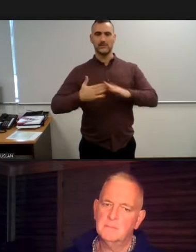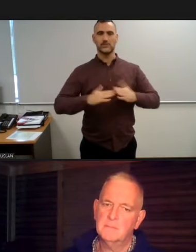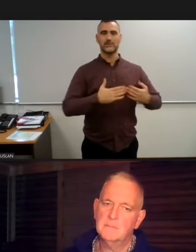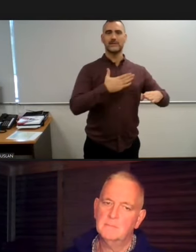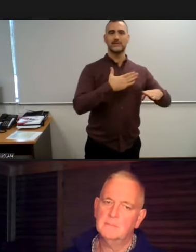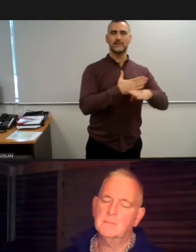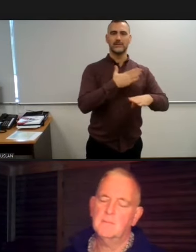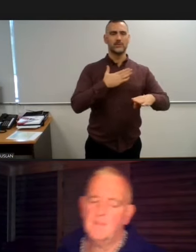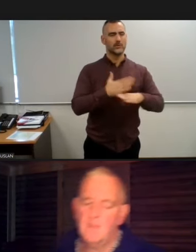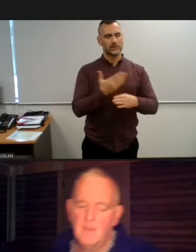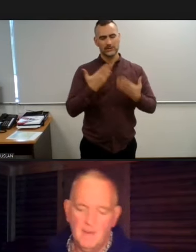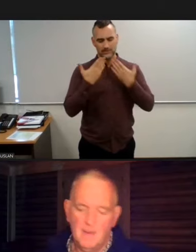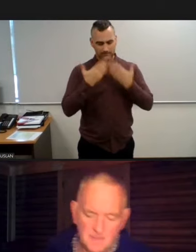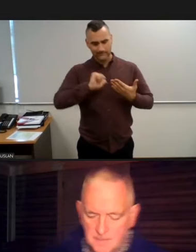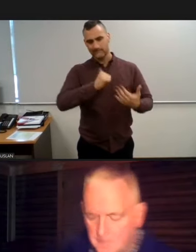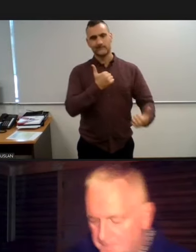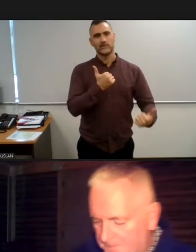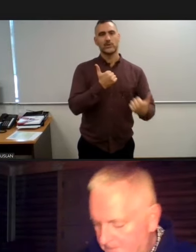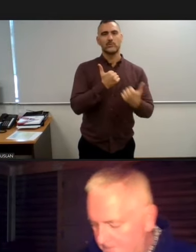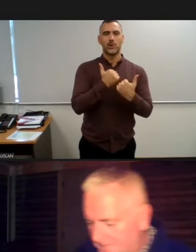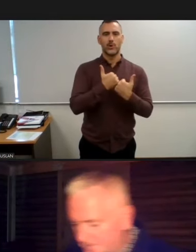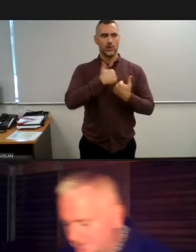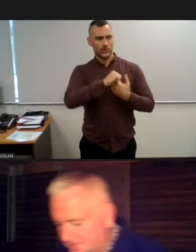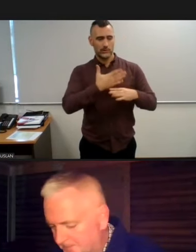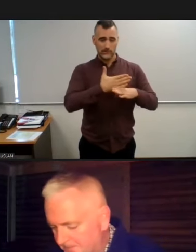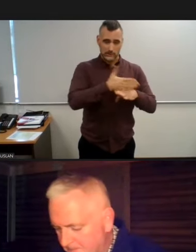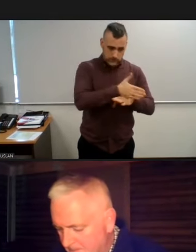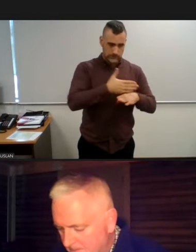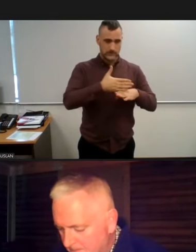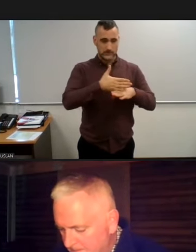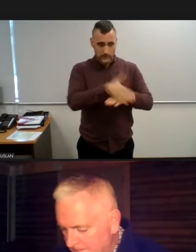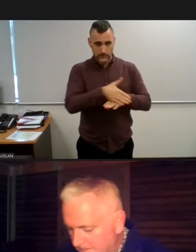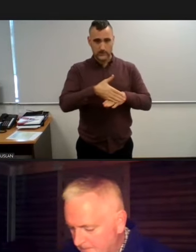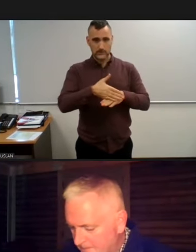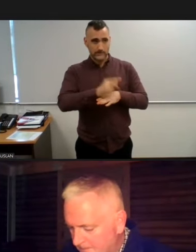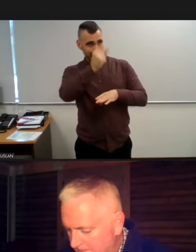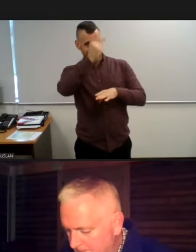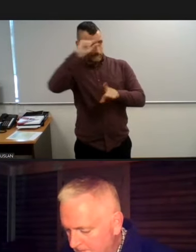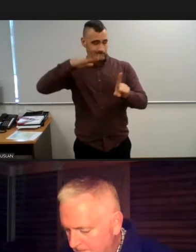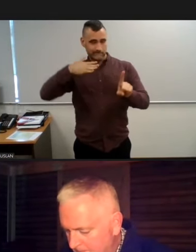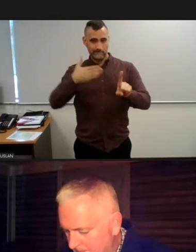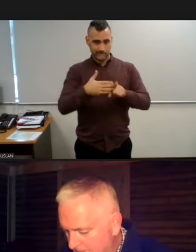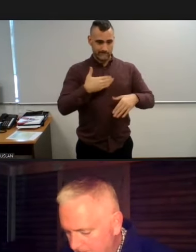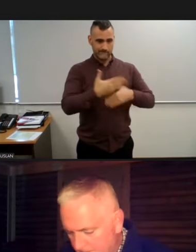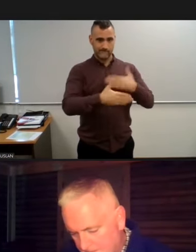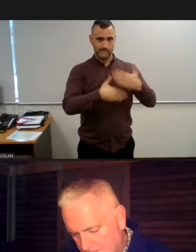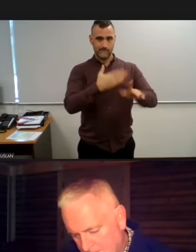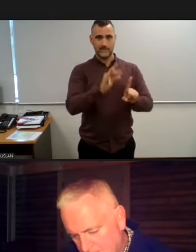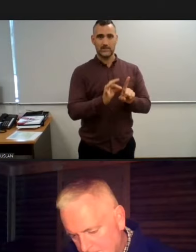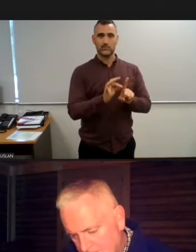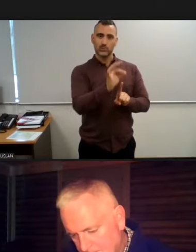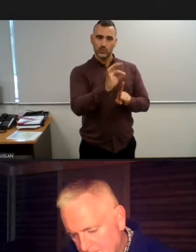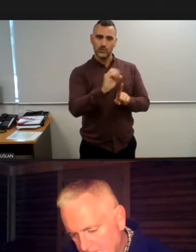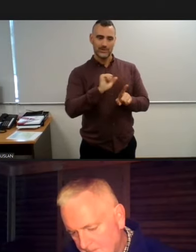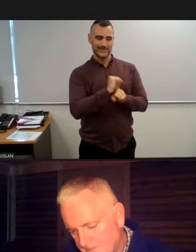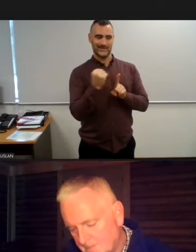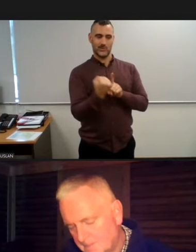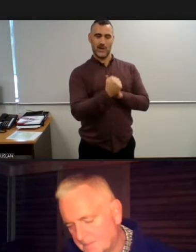enormous work and effort that's going into to your work at the